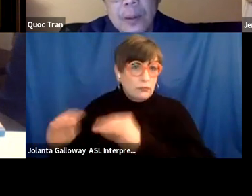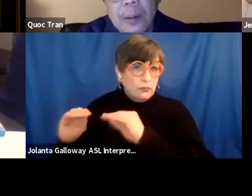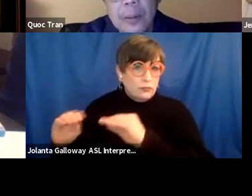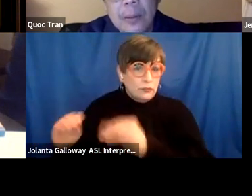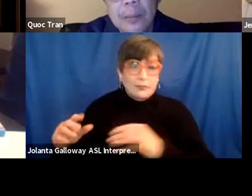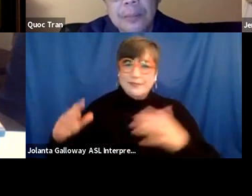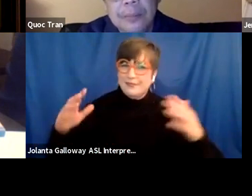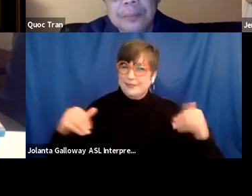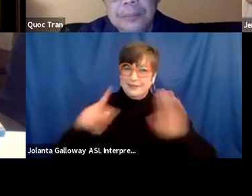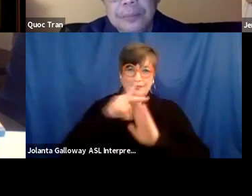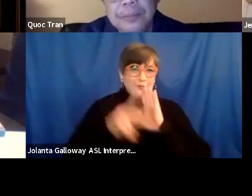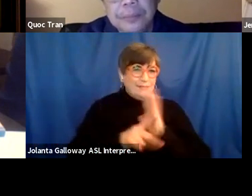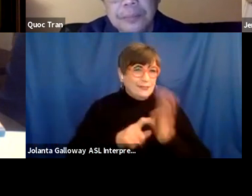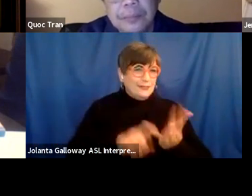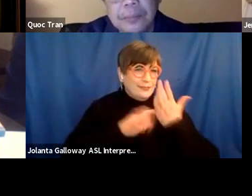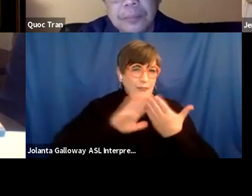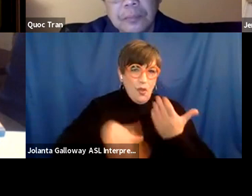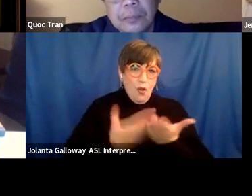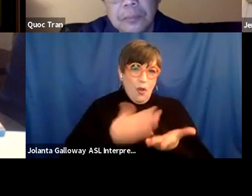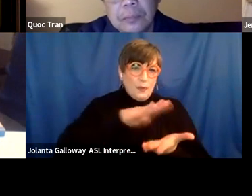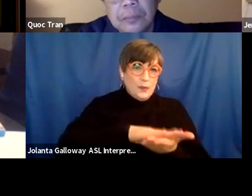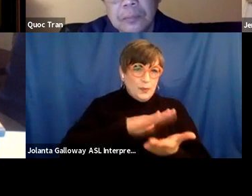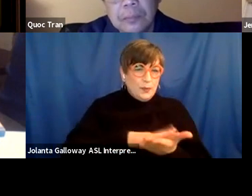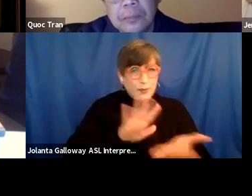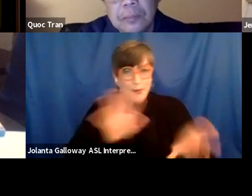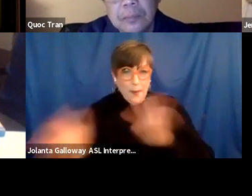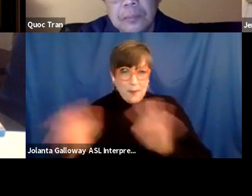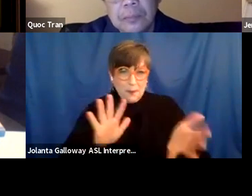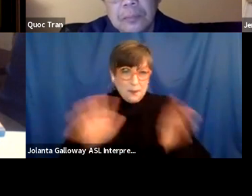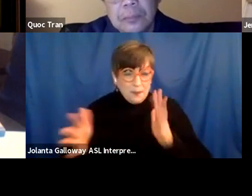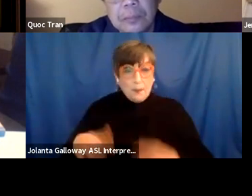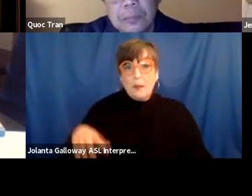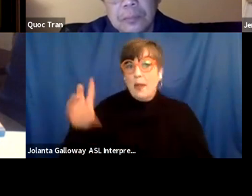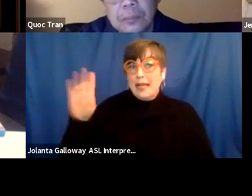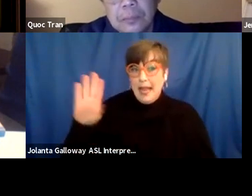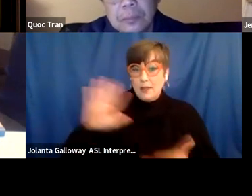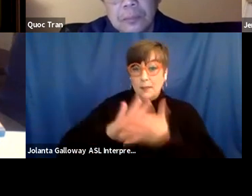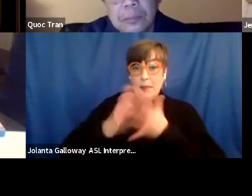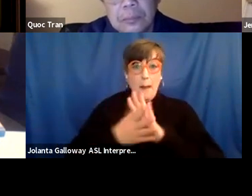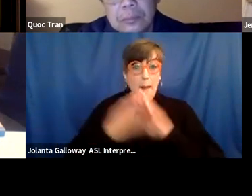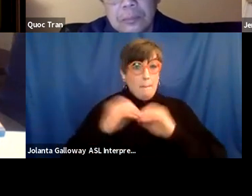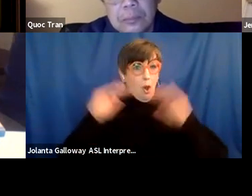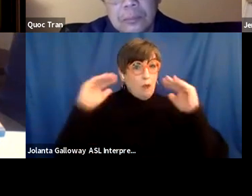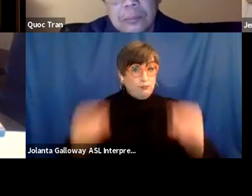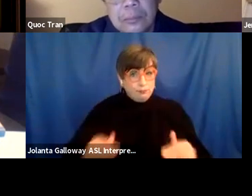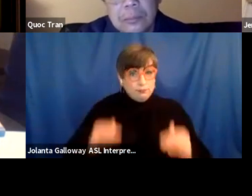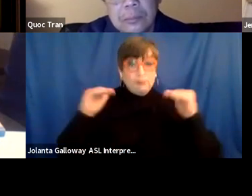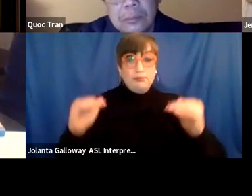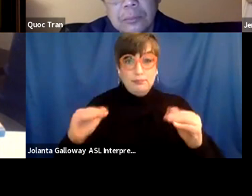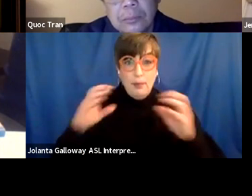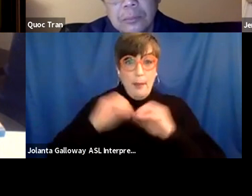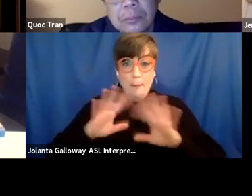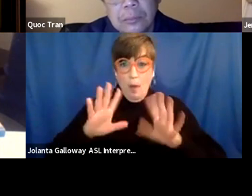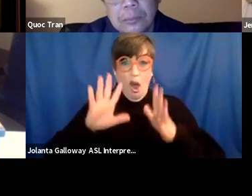a policy yet requiring every school to use it. So as these dashboards become more sophisticated and, you know, they disaggregate the